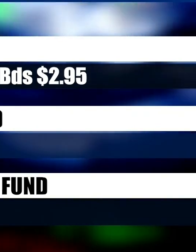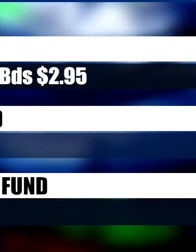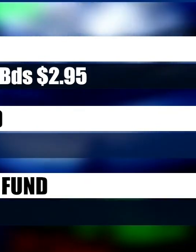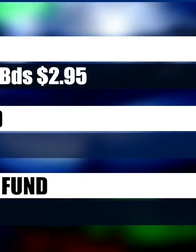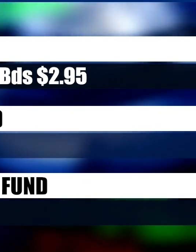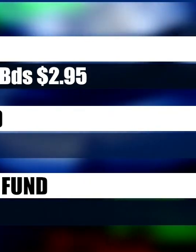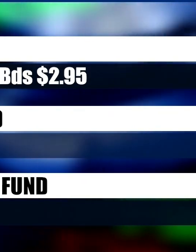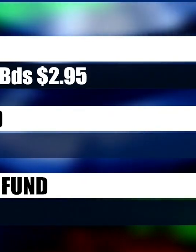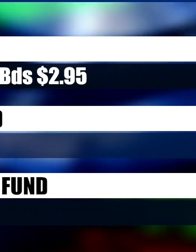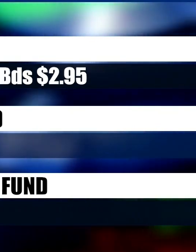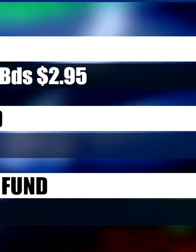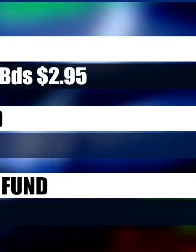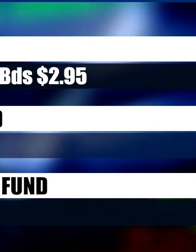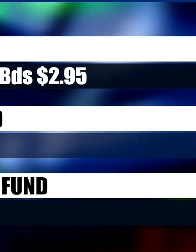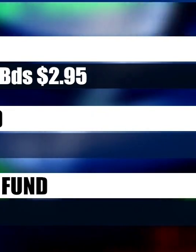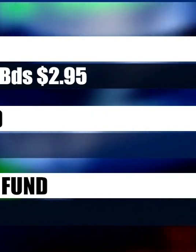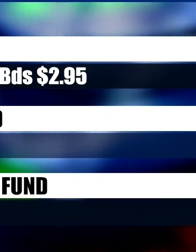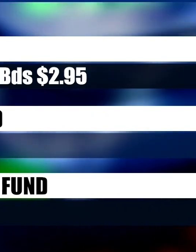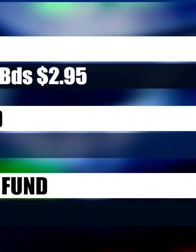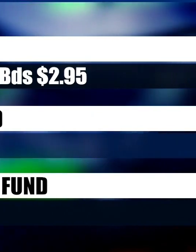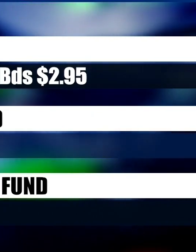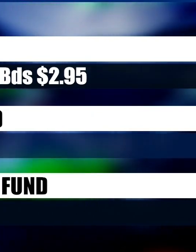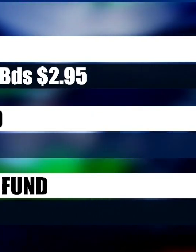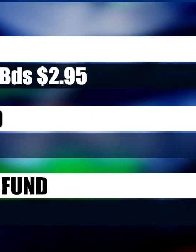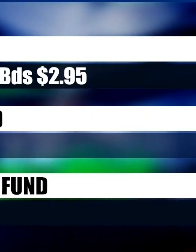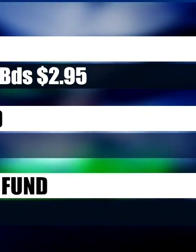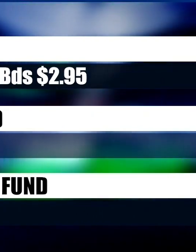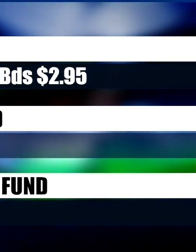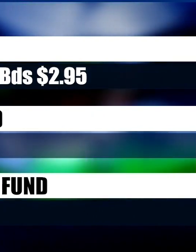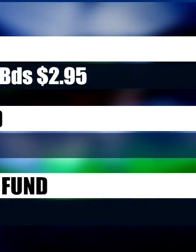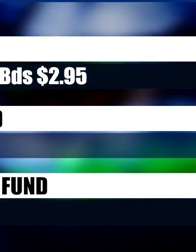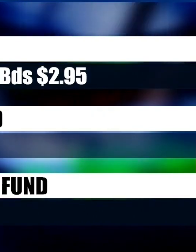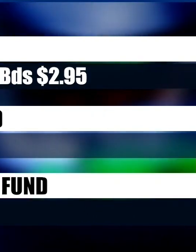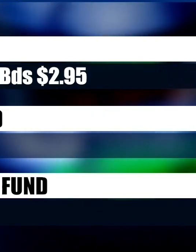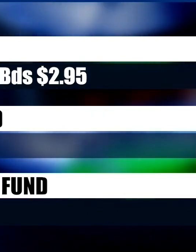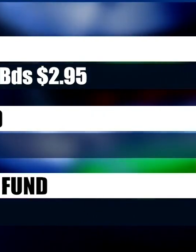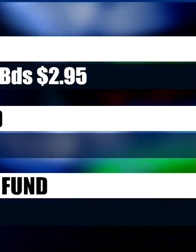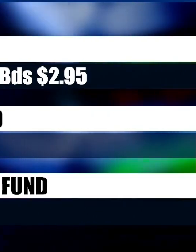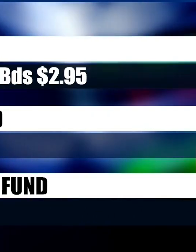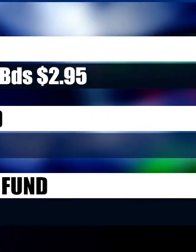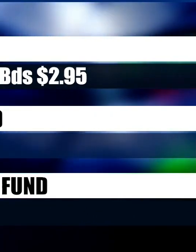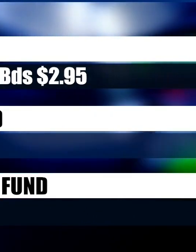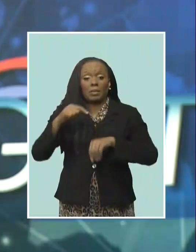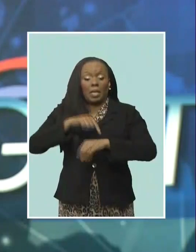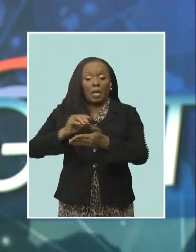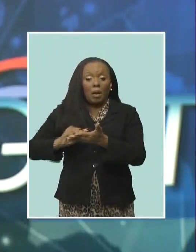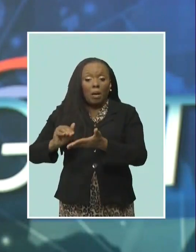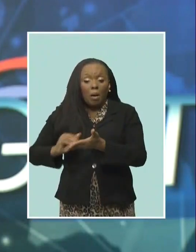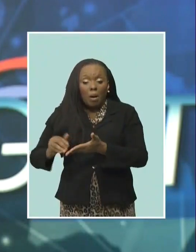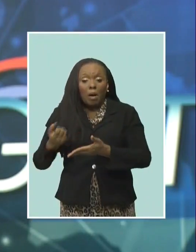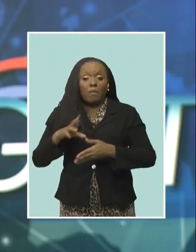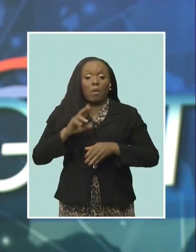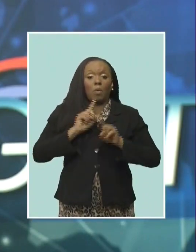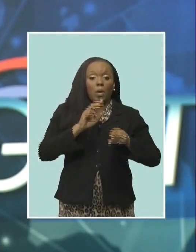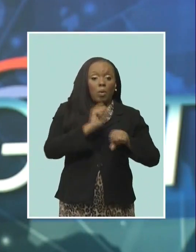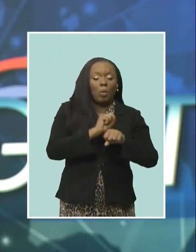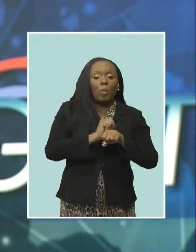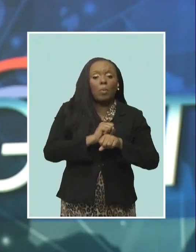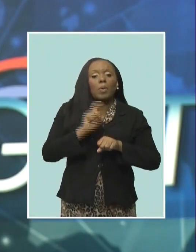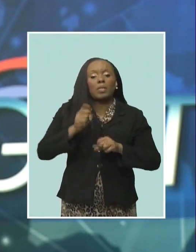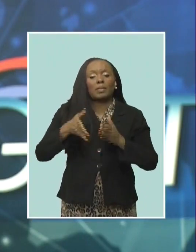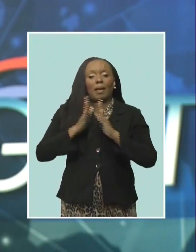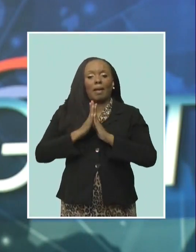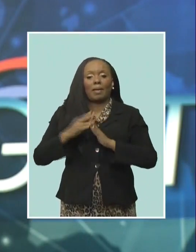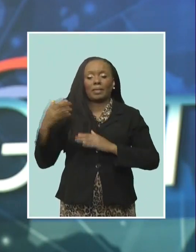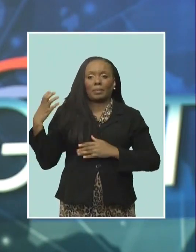Limited and Epley Caribbean Property Fund SCC Value Fund. And that's business. We'll